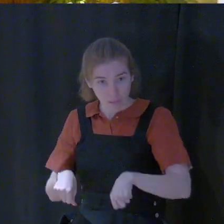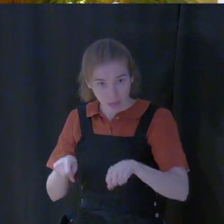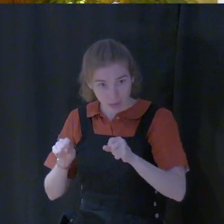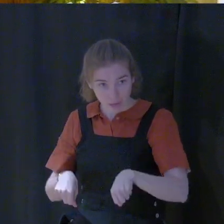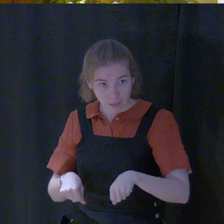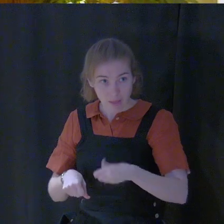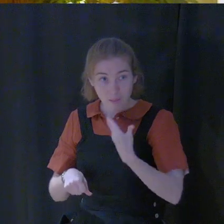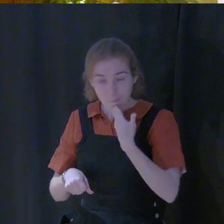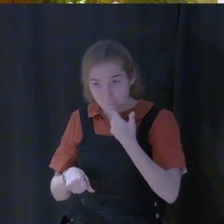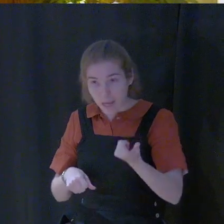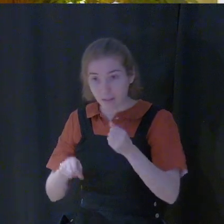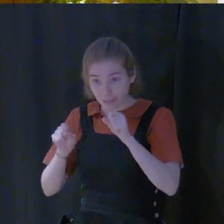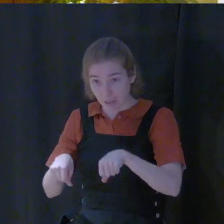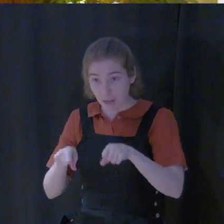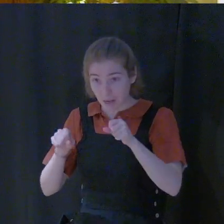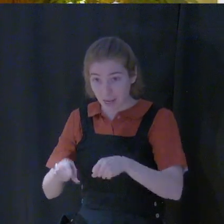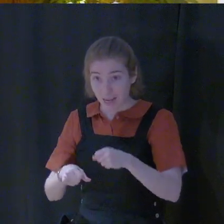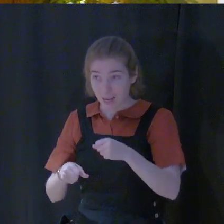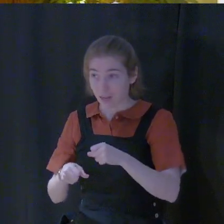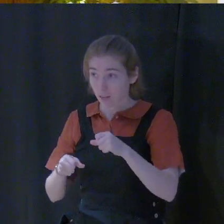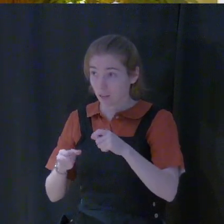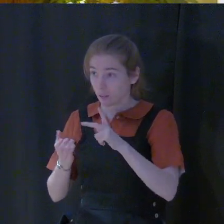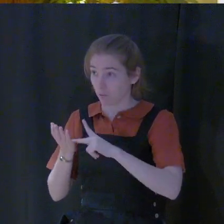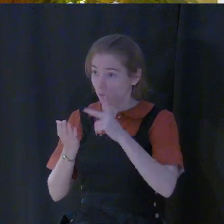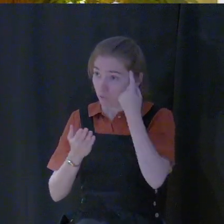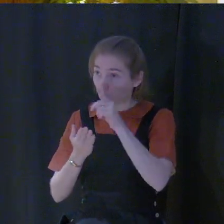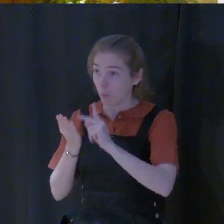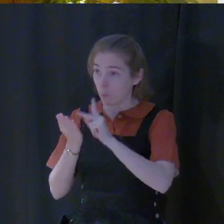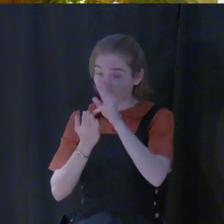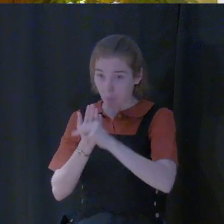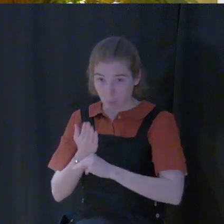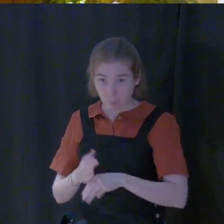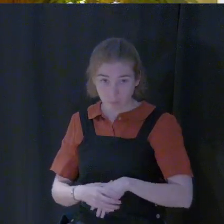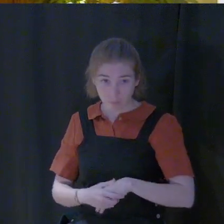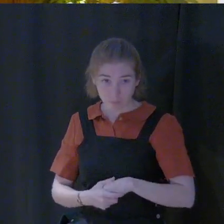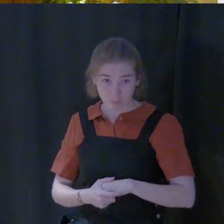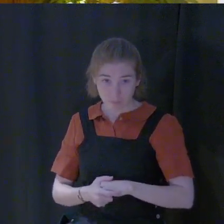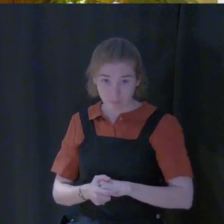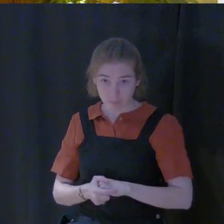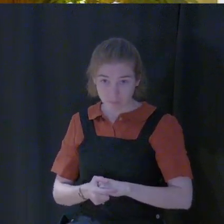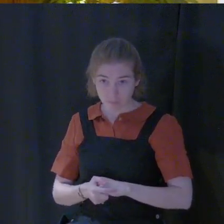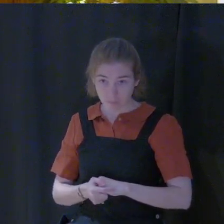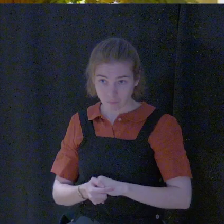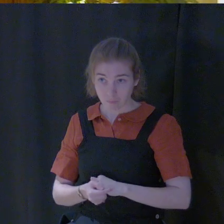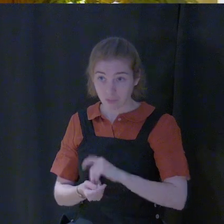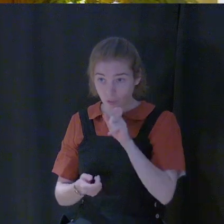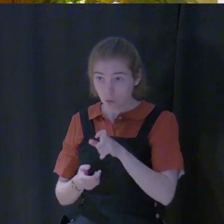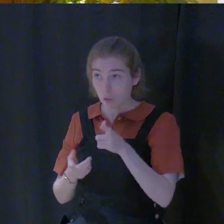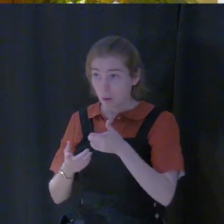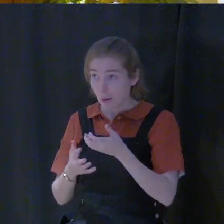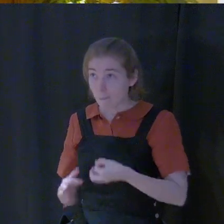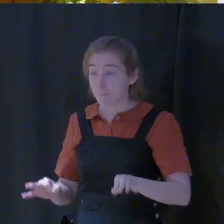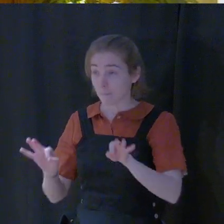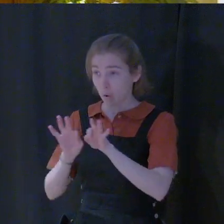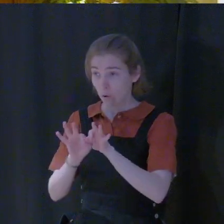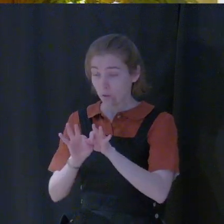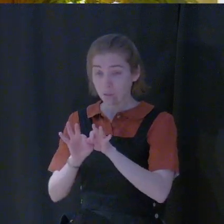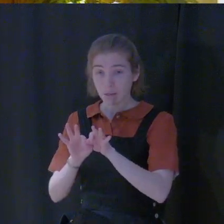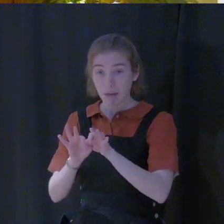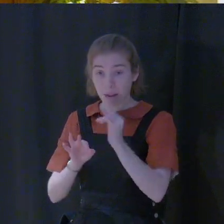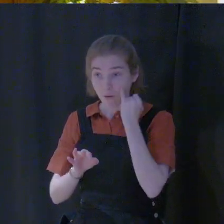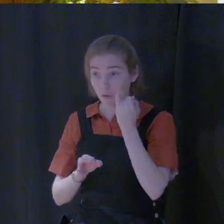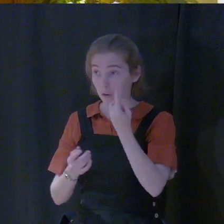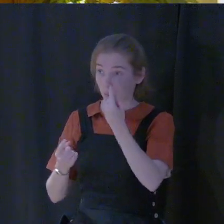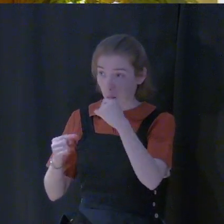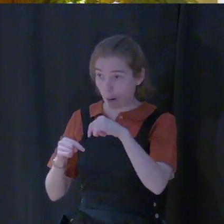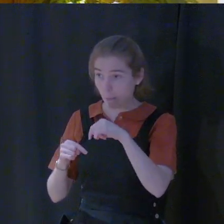the best that we can in these programs? And shouldn't it be important to us then that we come